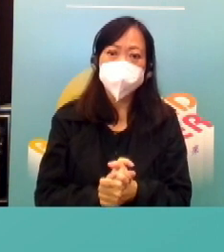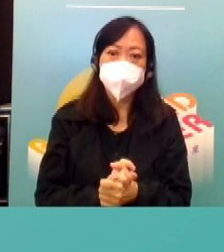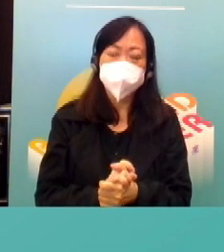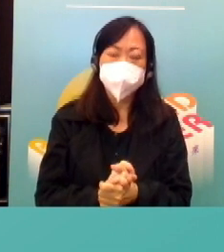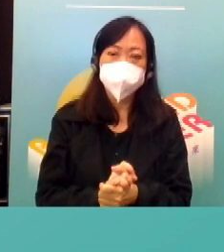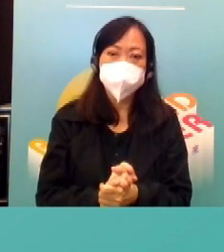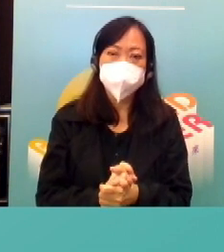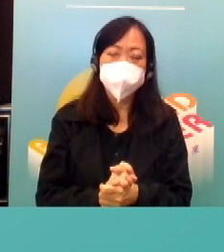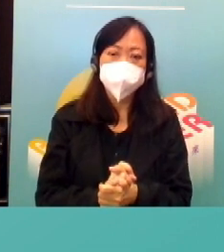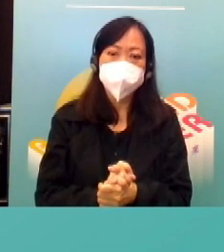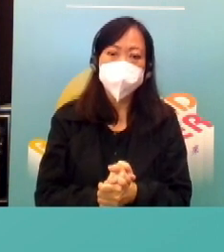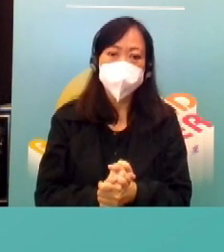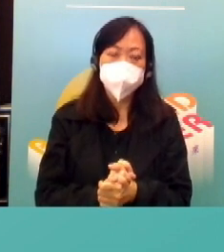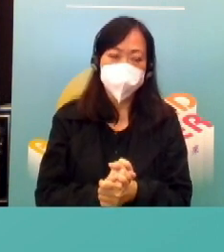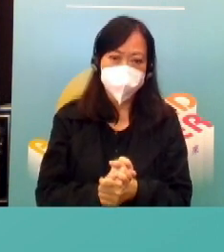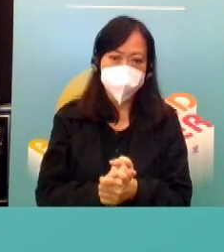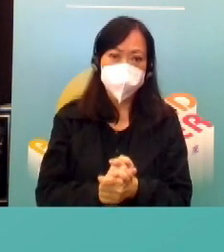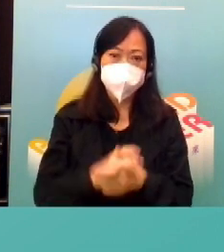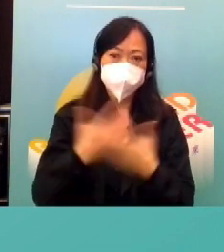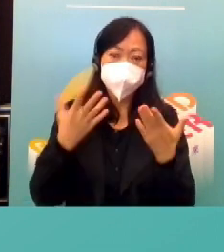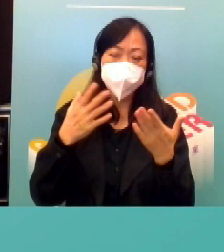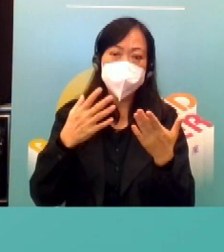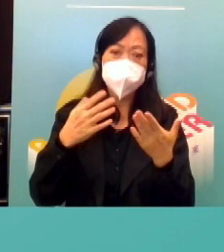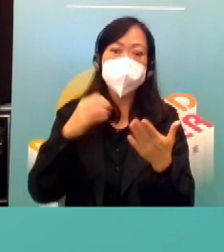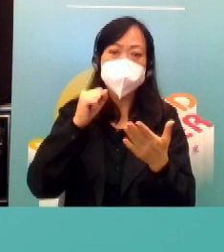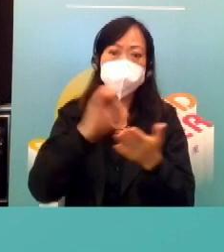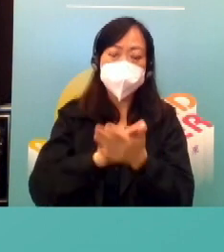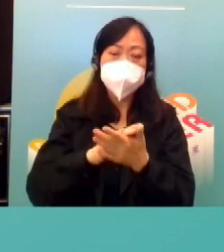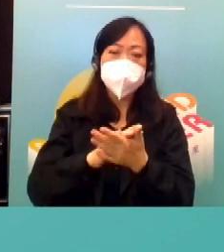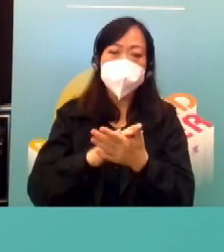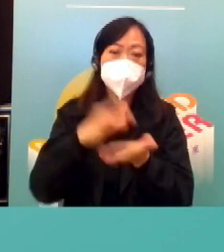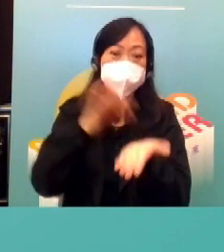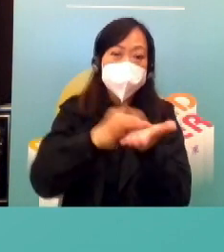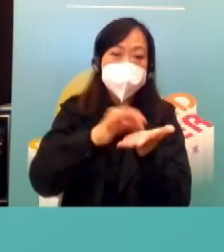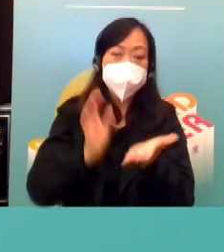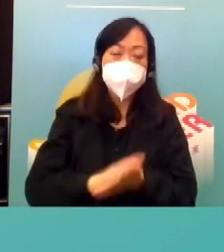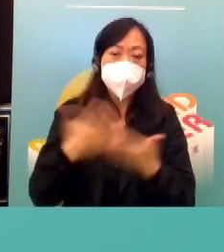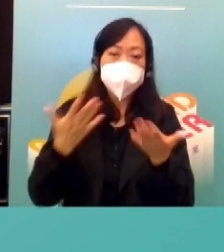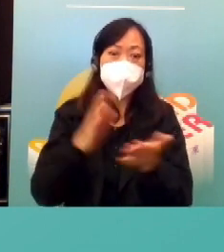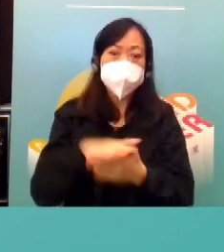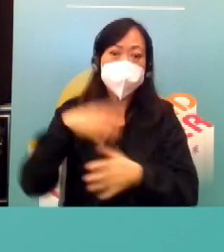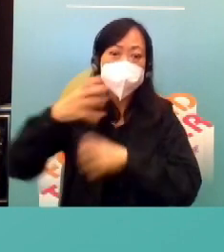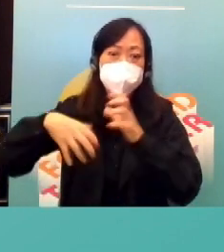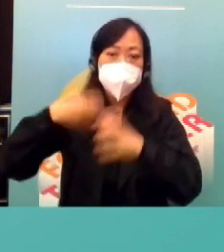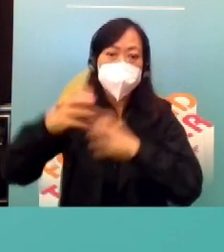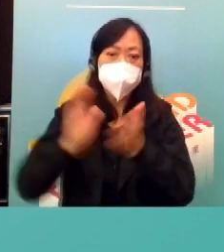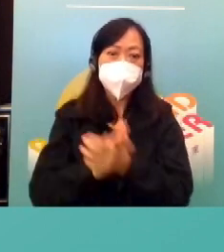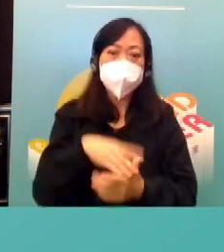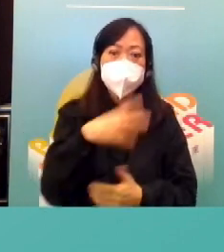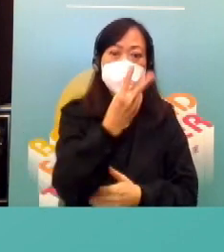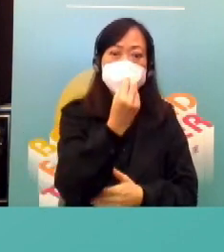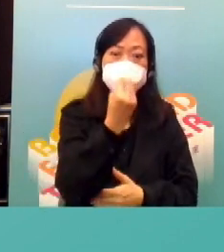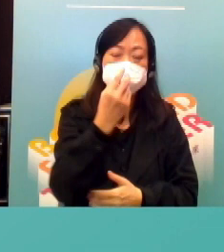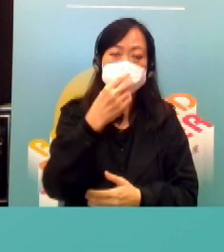COP27, only 30 countries have renewed their carbon reduction target compared to last